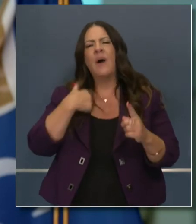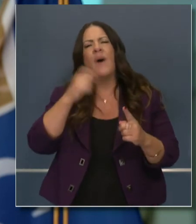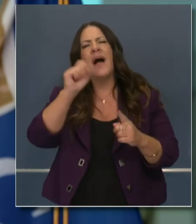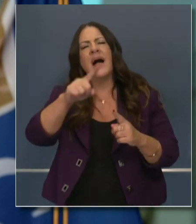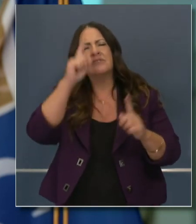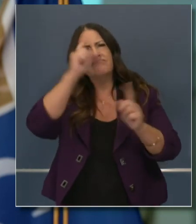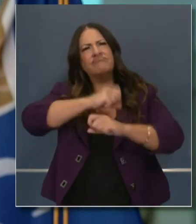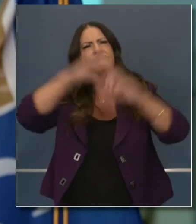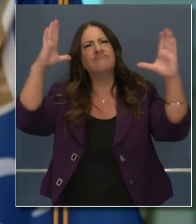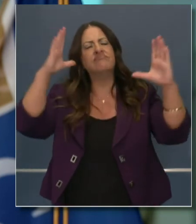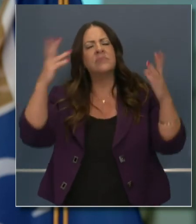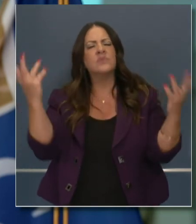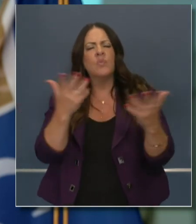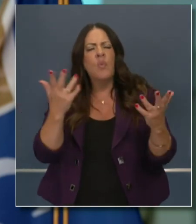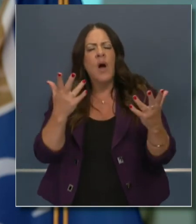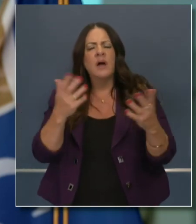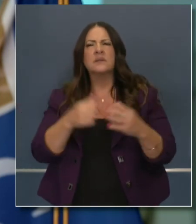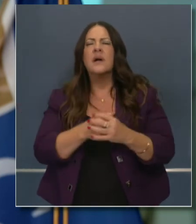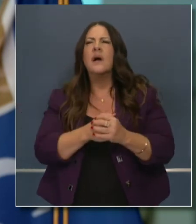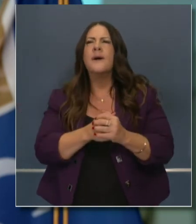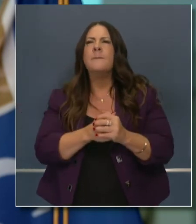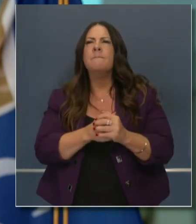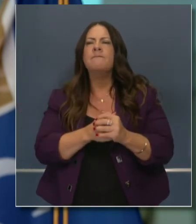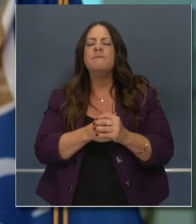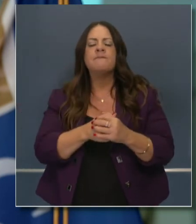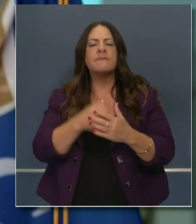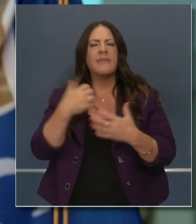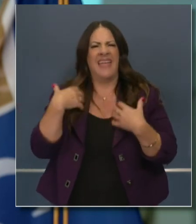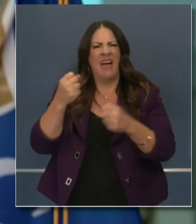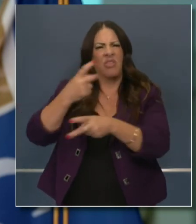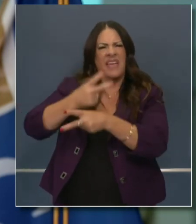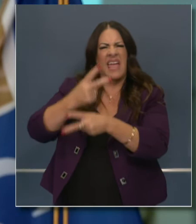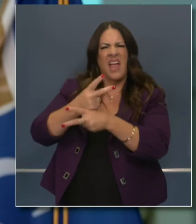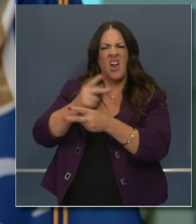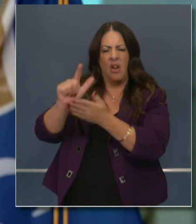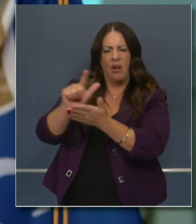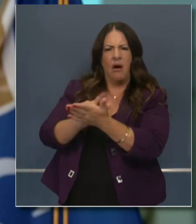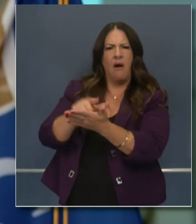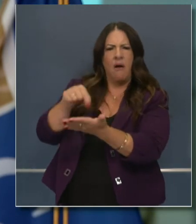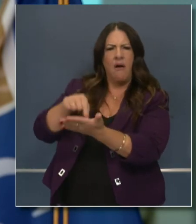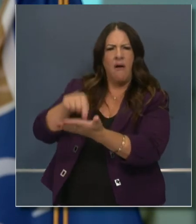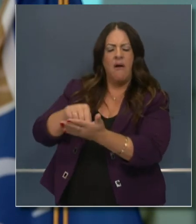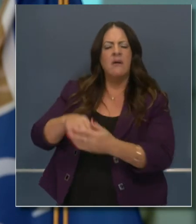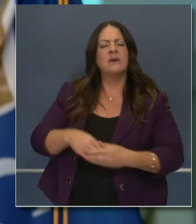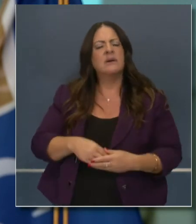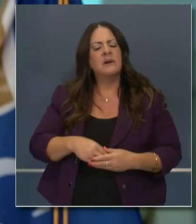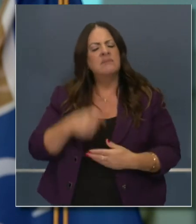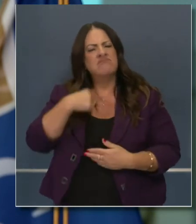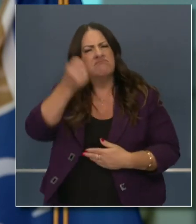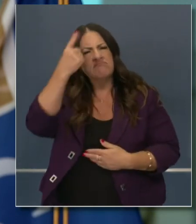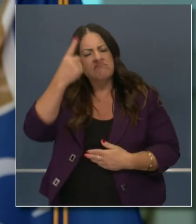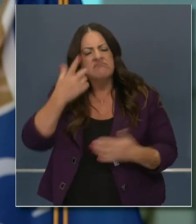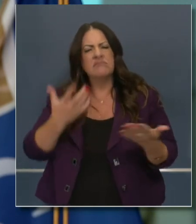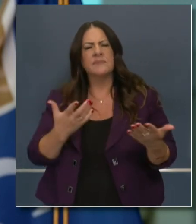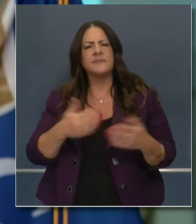picture question on healthcare-related legislation. I understand, even if it's more of a